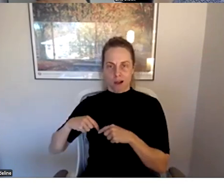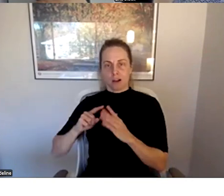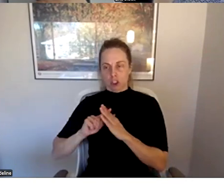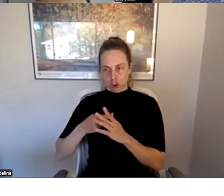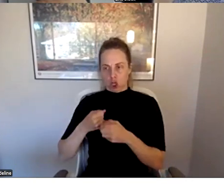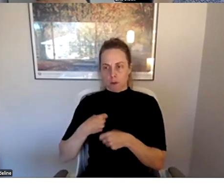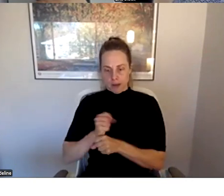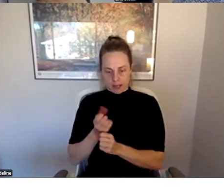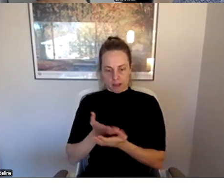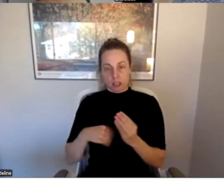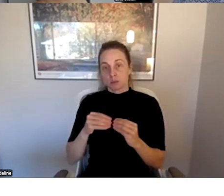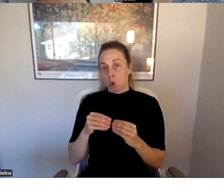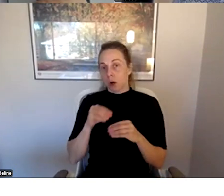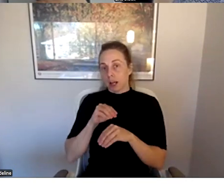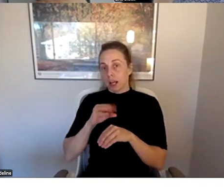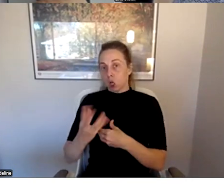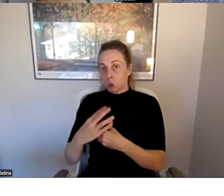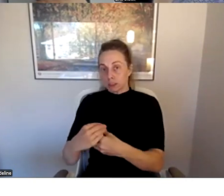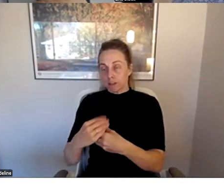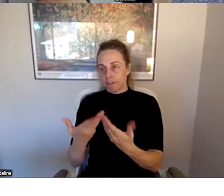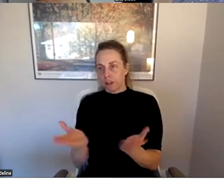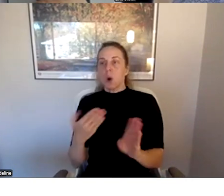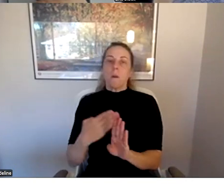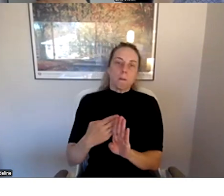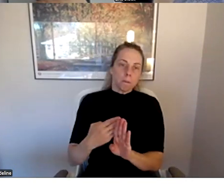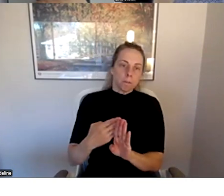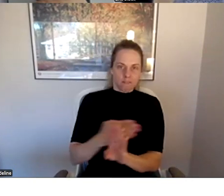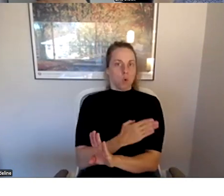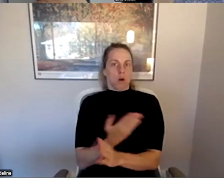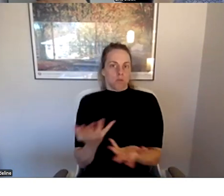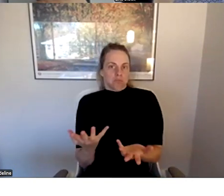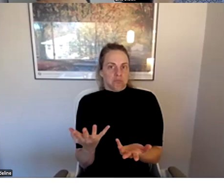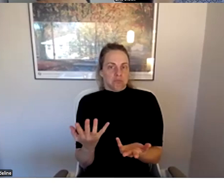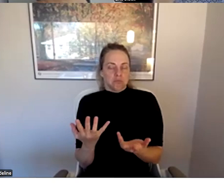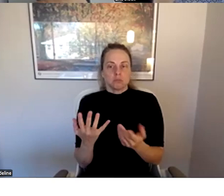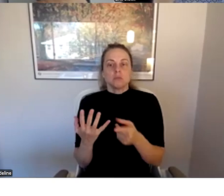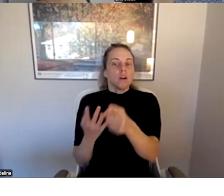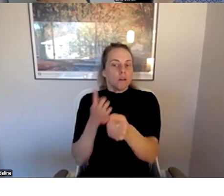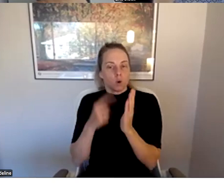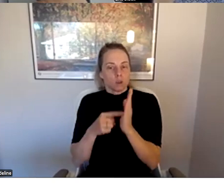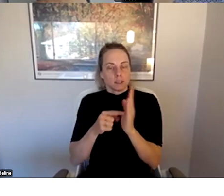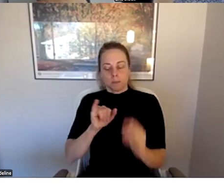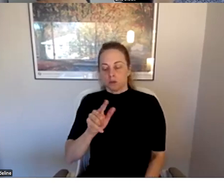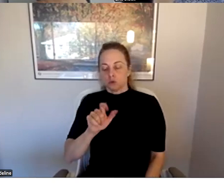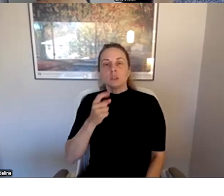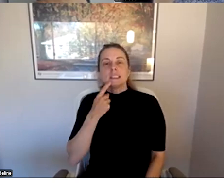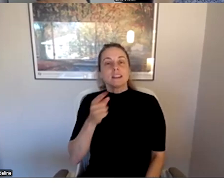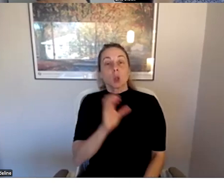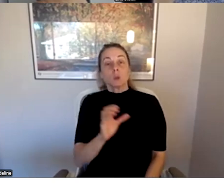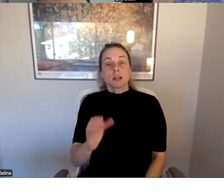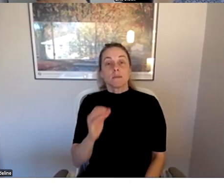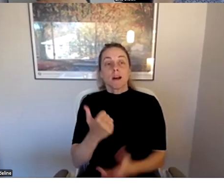things inclusive across the board. Like Julie also said, you know, the closed captioning doesn't just help somebody